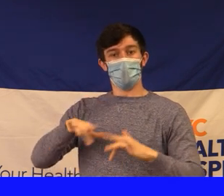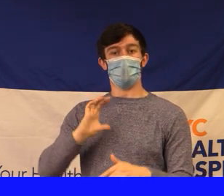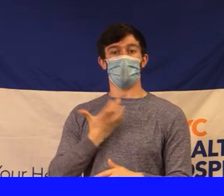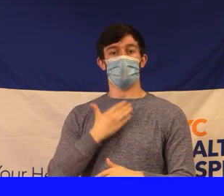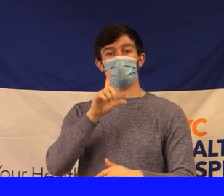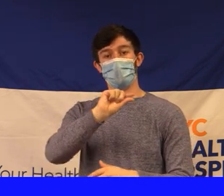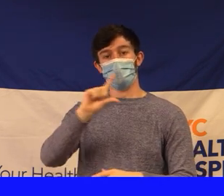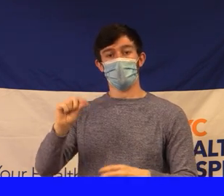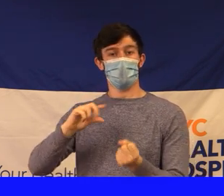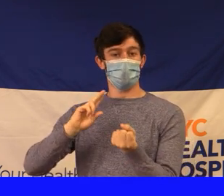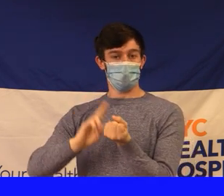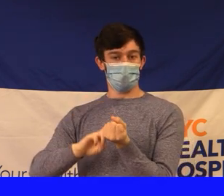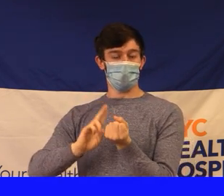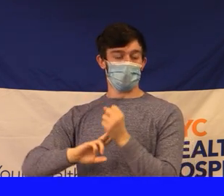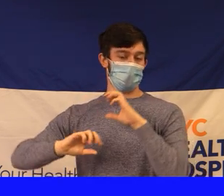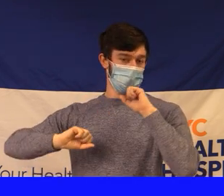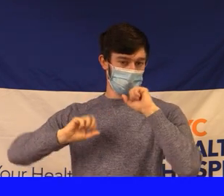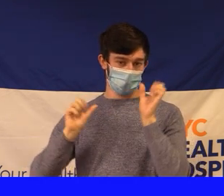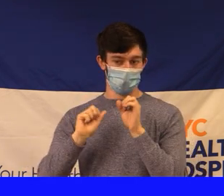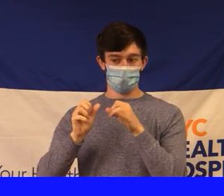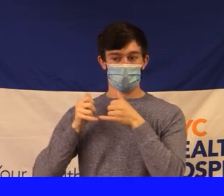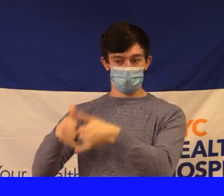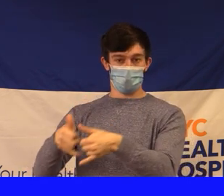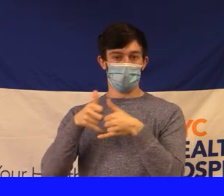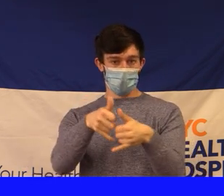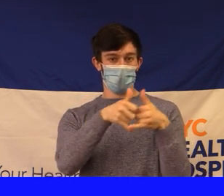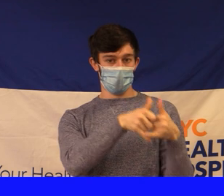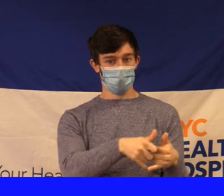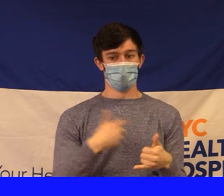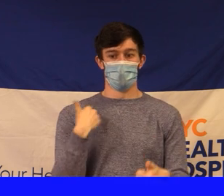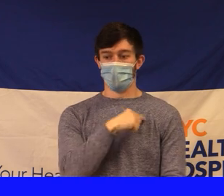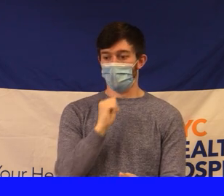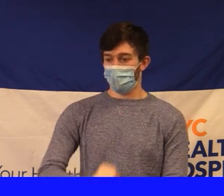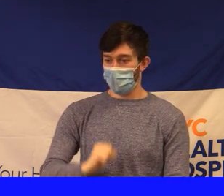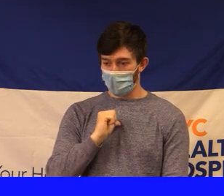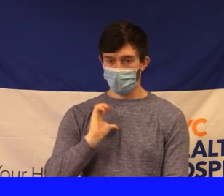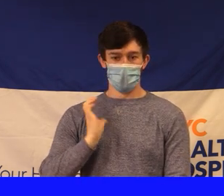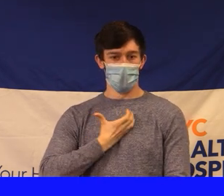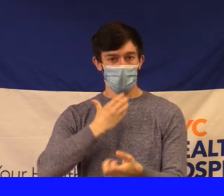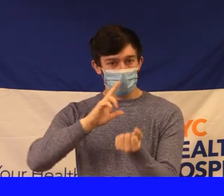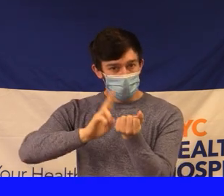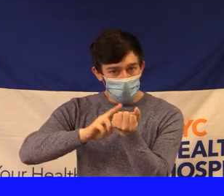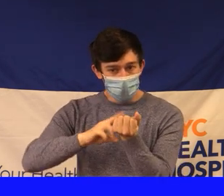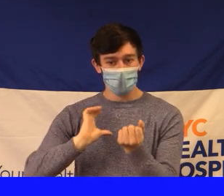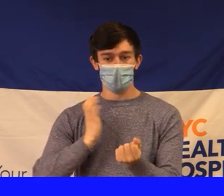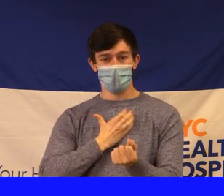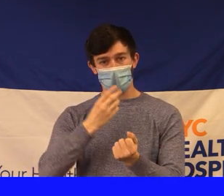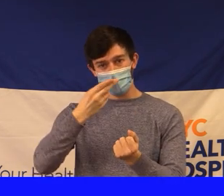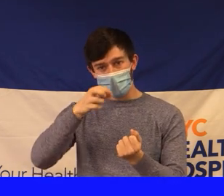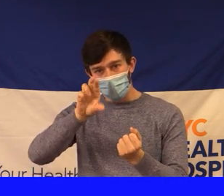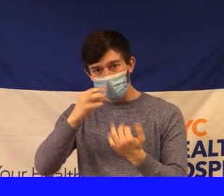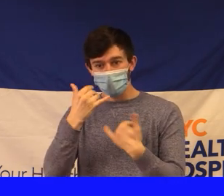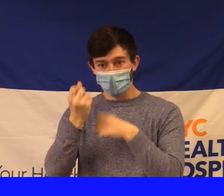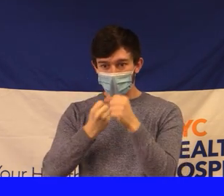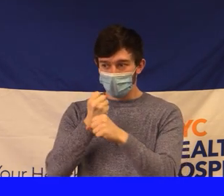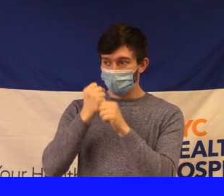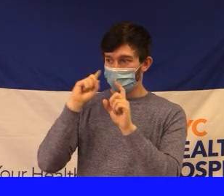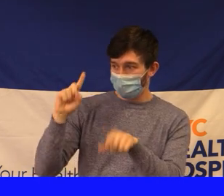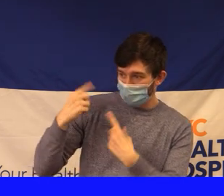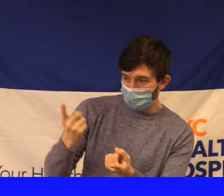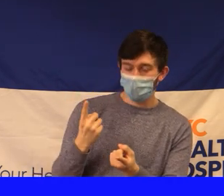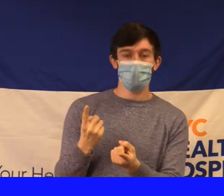very proud of the work that our nurses, our heroes, have done over the course of this year. And so this year,